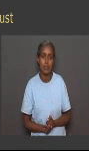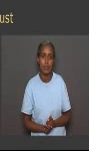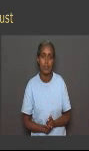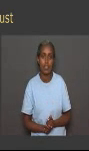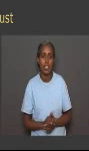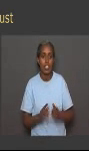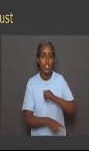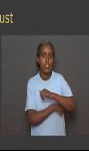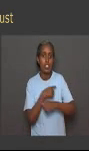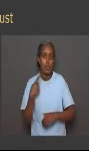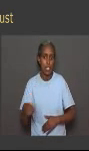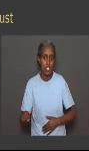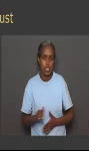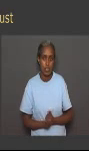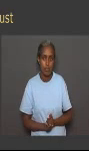temperature,